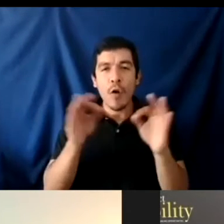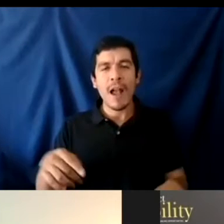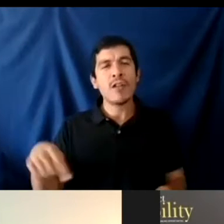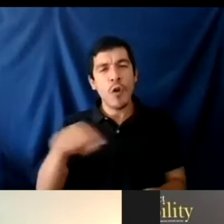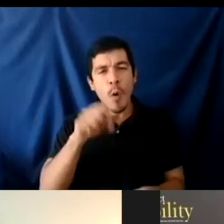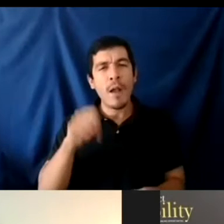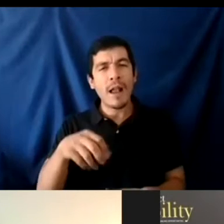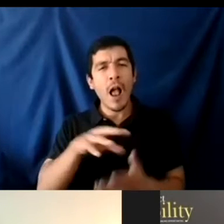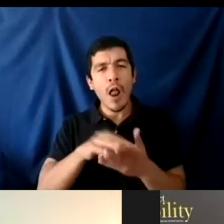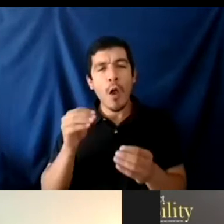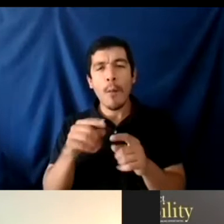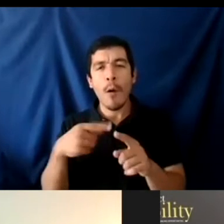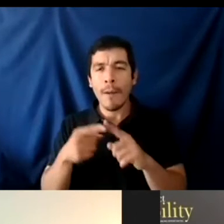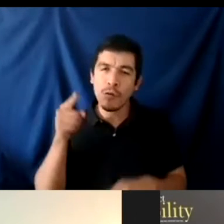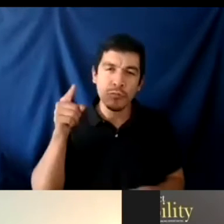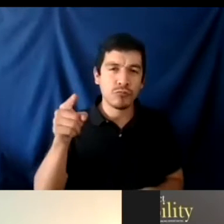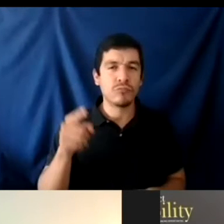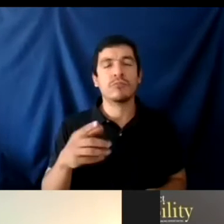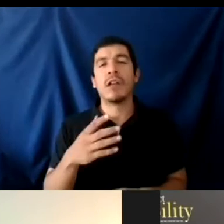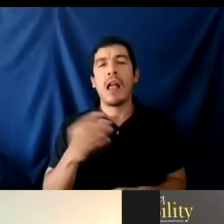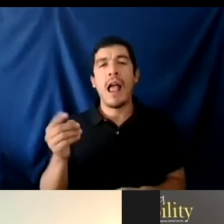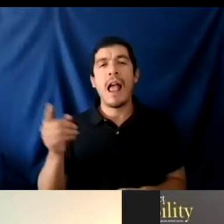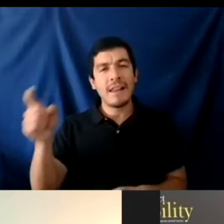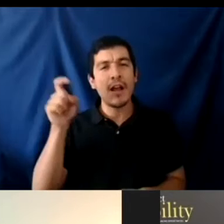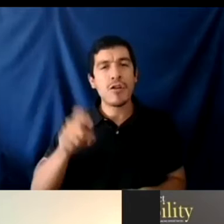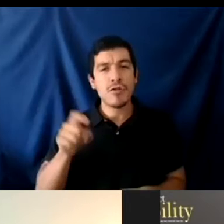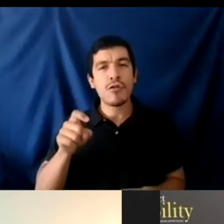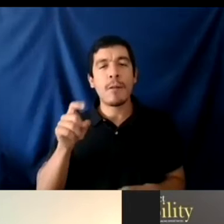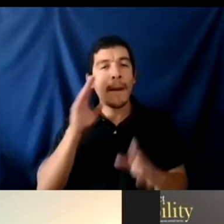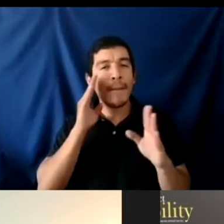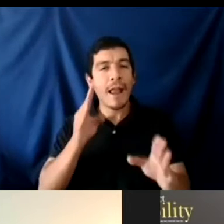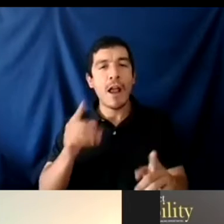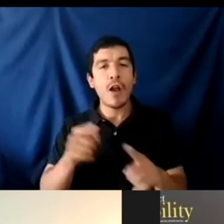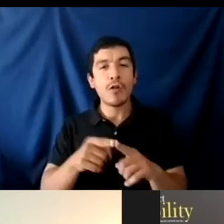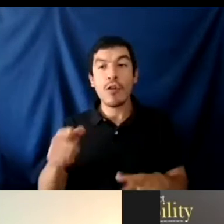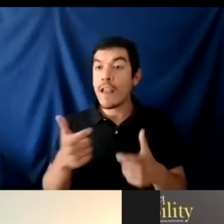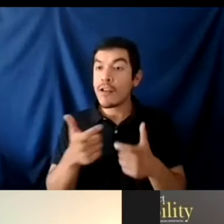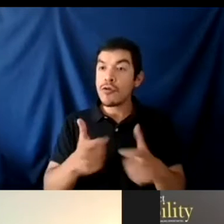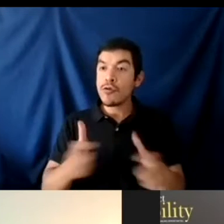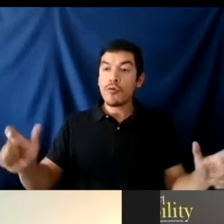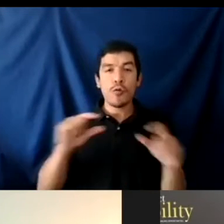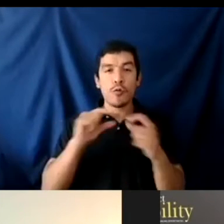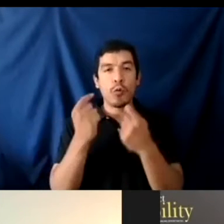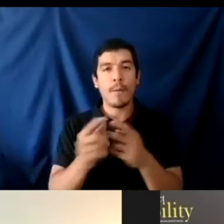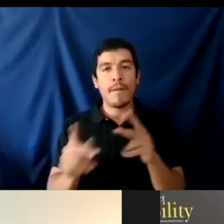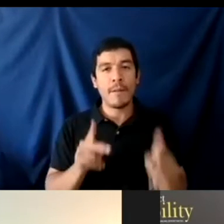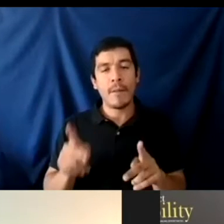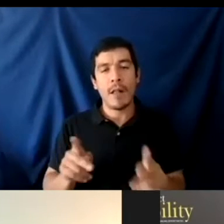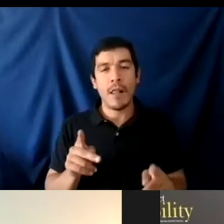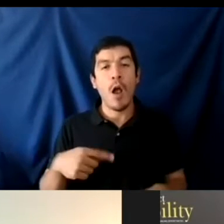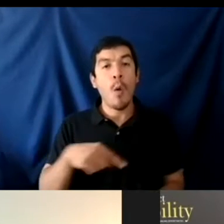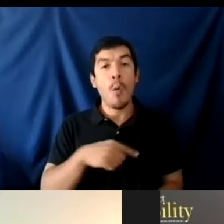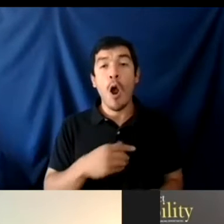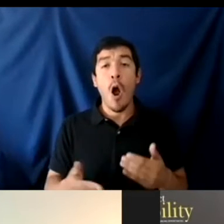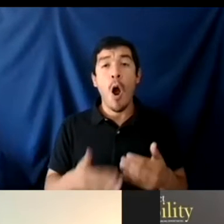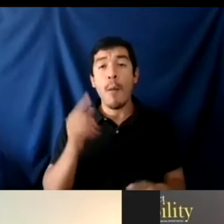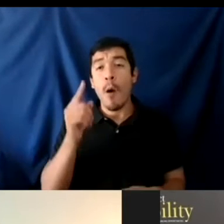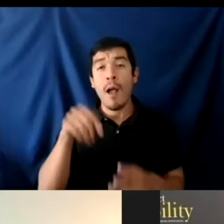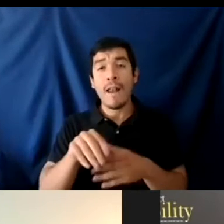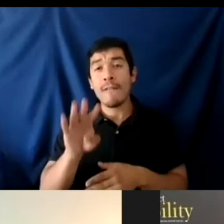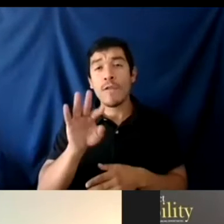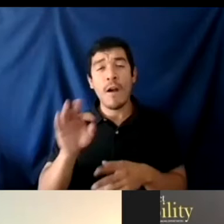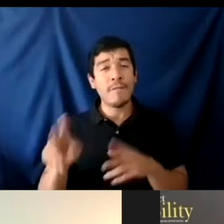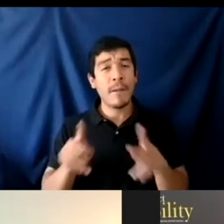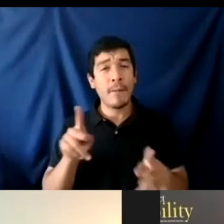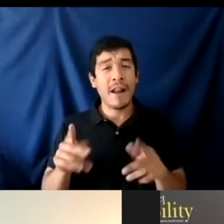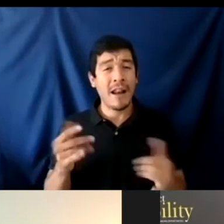more about the candidates. And they should be paying attention to this huge demographic. I mean, we're almost 1 in 4 of the population